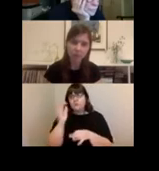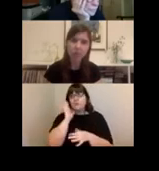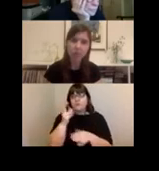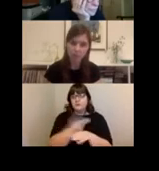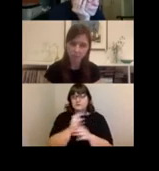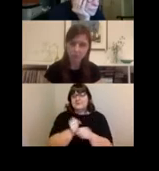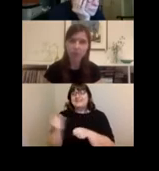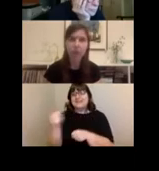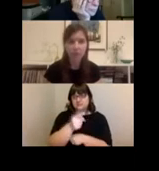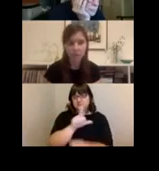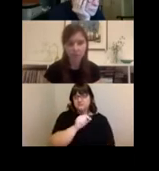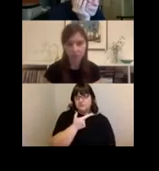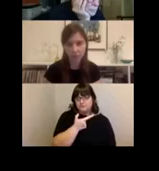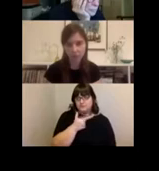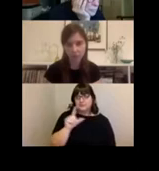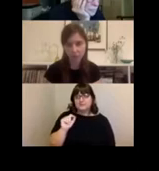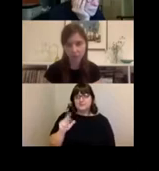2022.